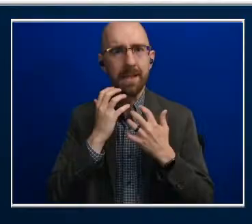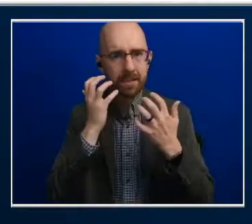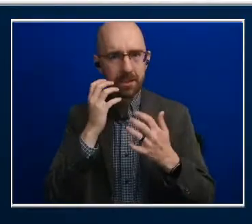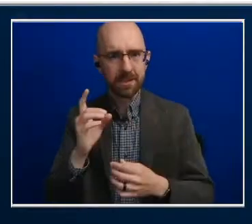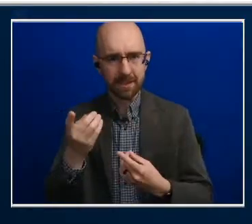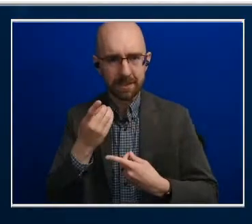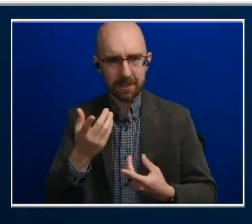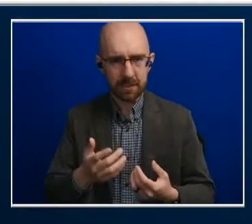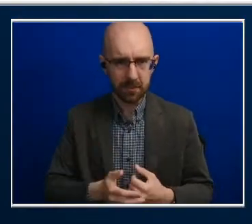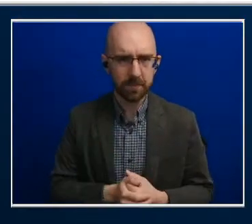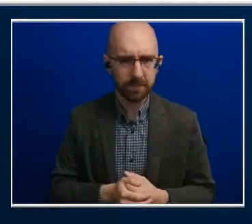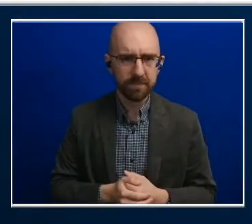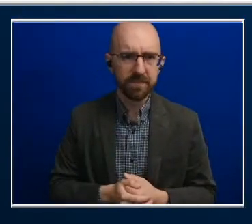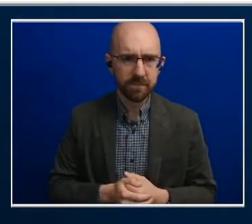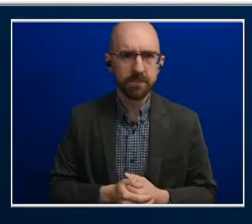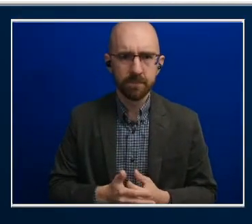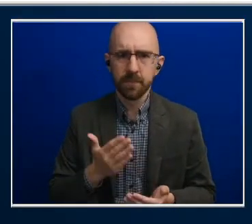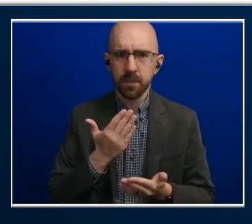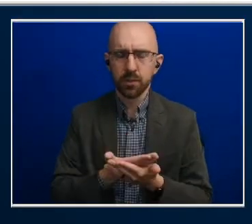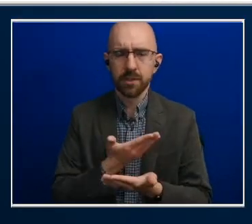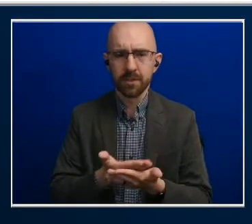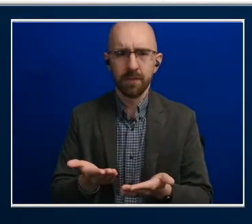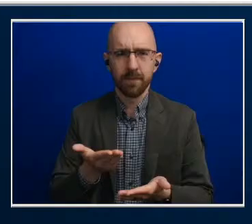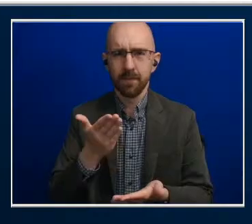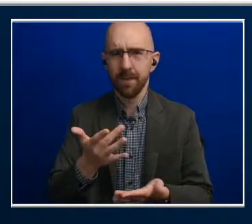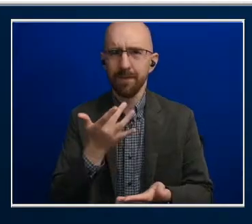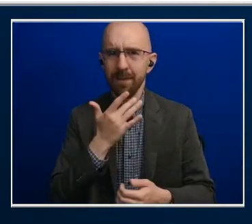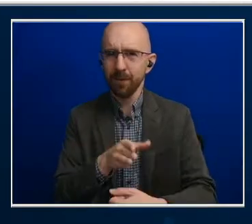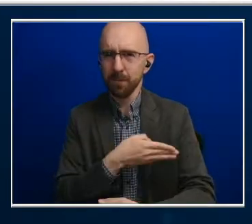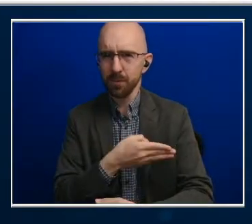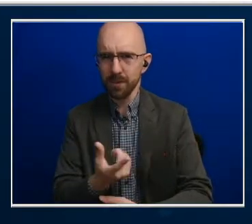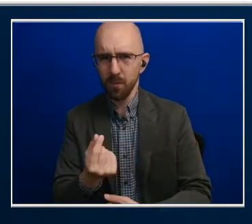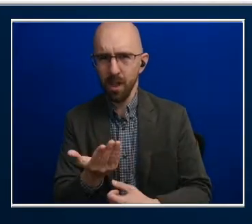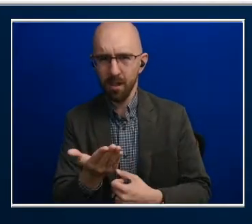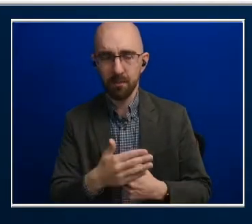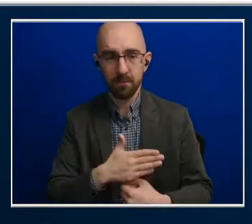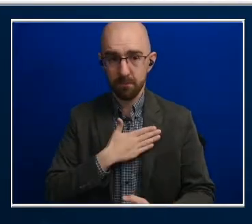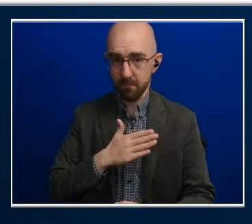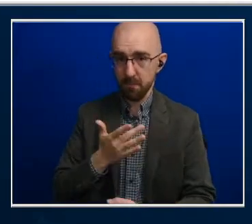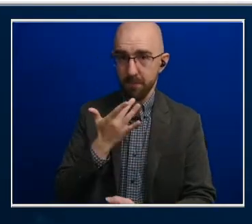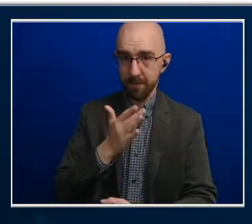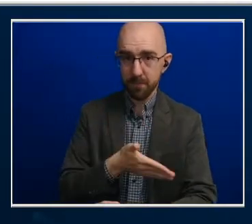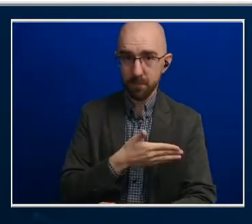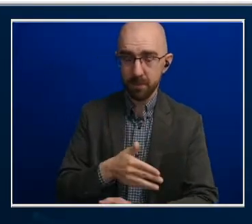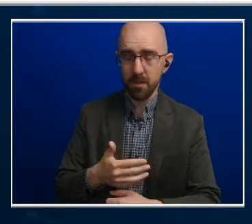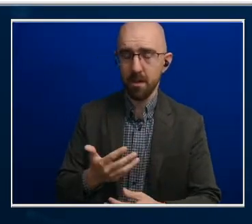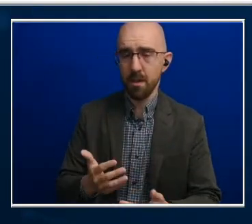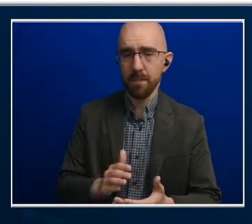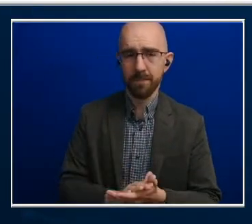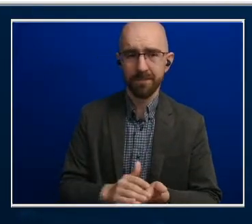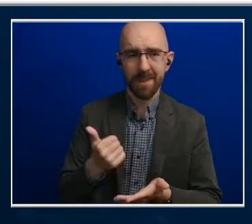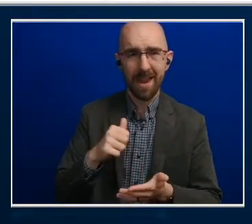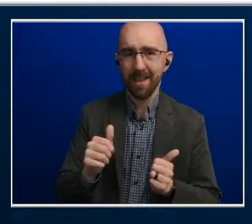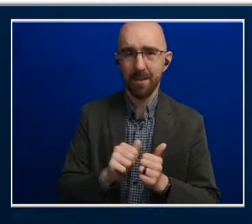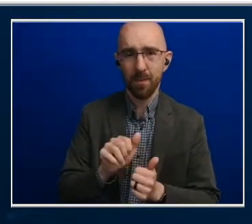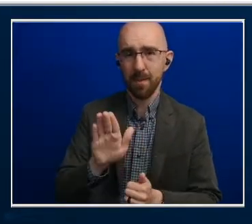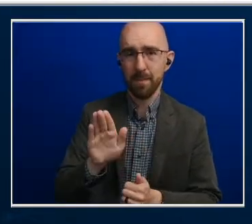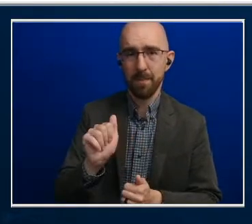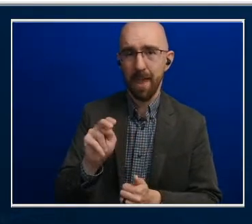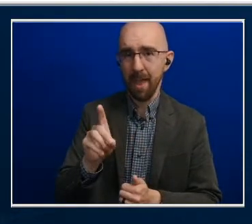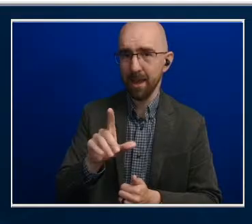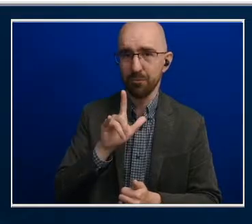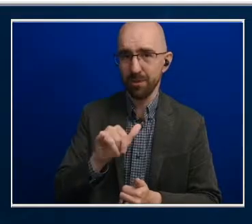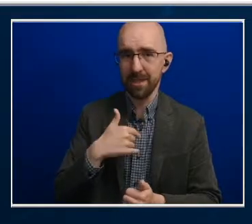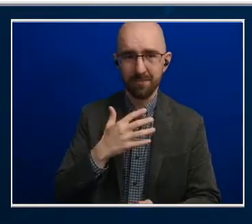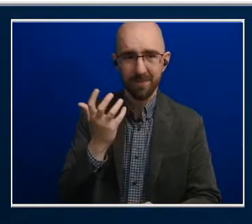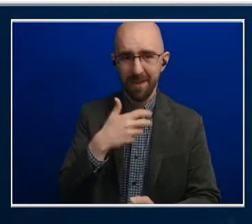good stuff. And Hawk, what's your favorite music? My favorite music? Anything with a band, really. I got a few